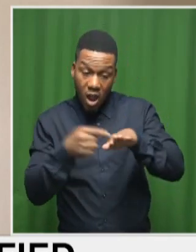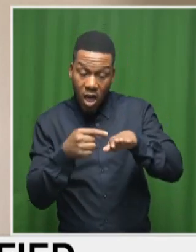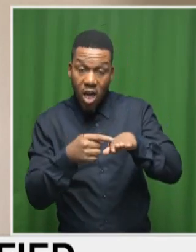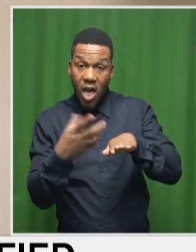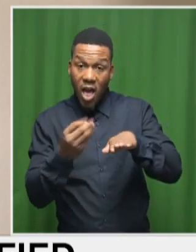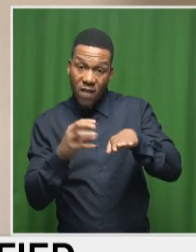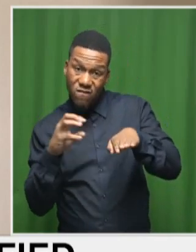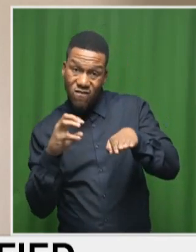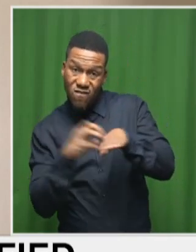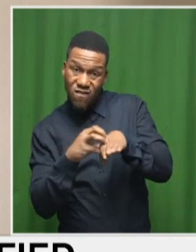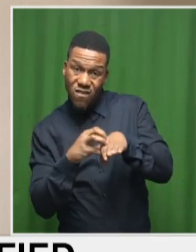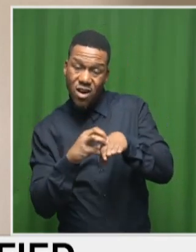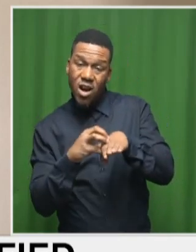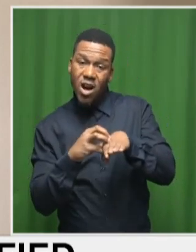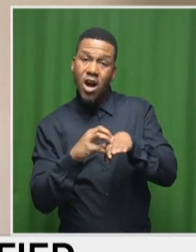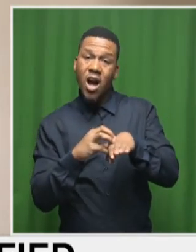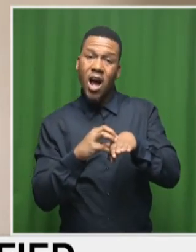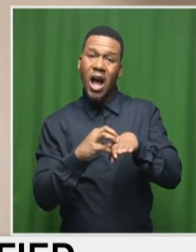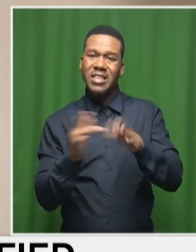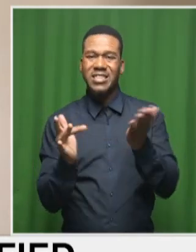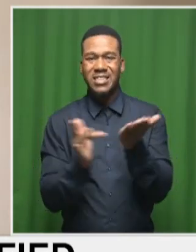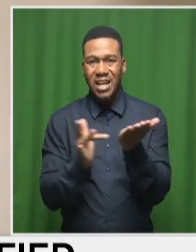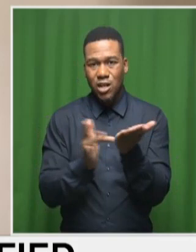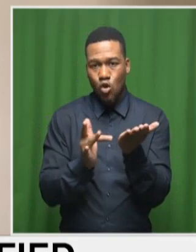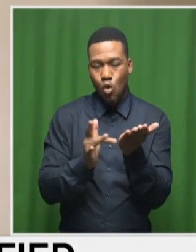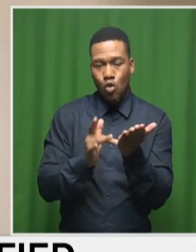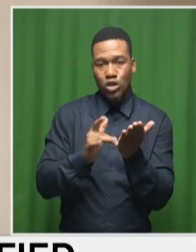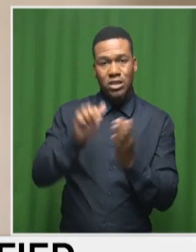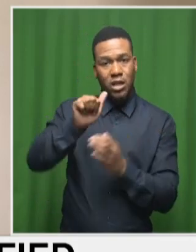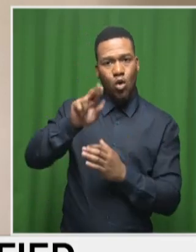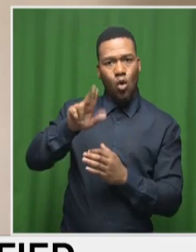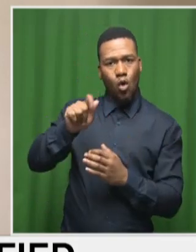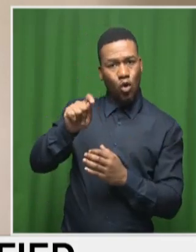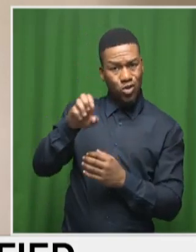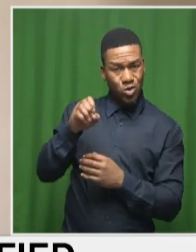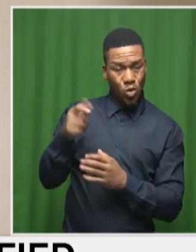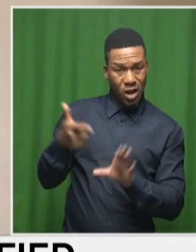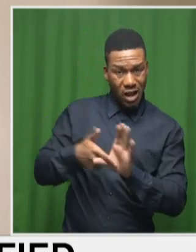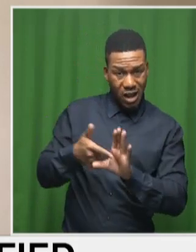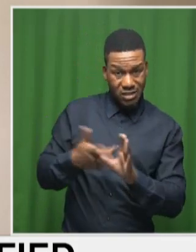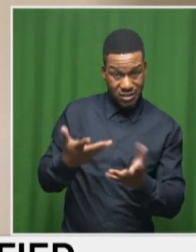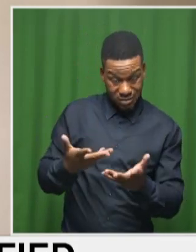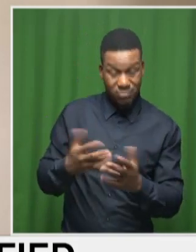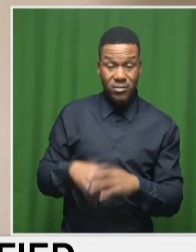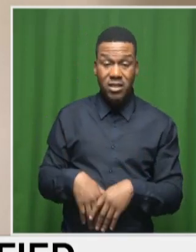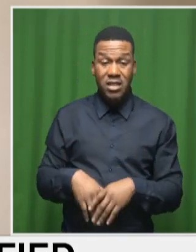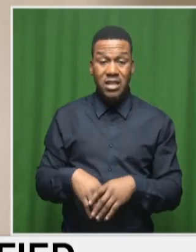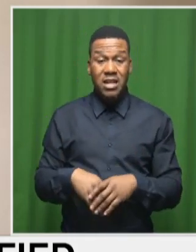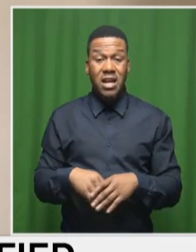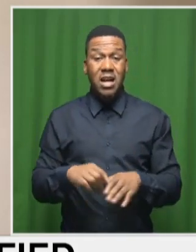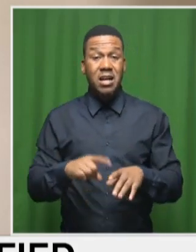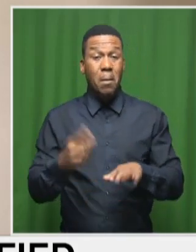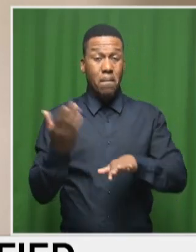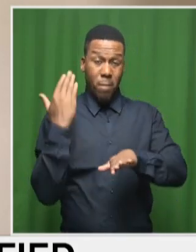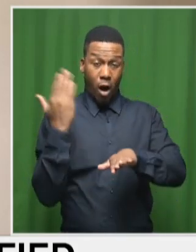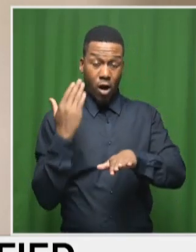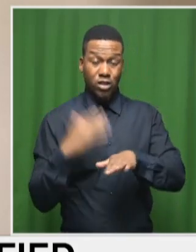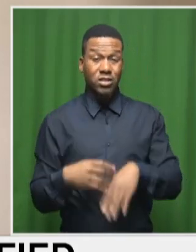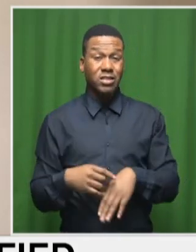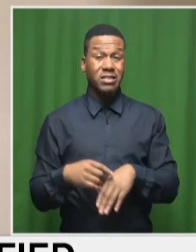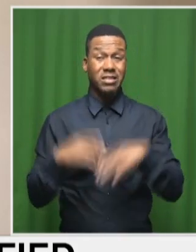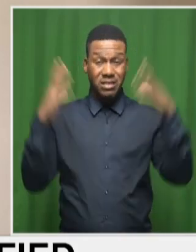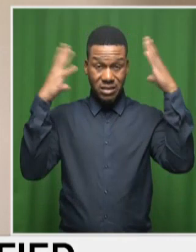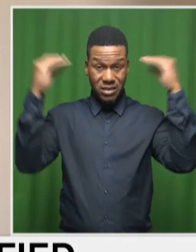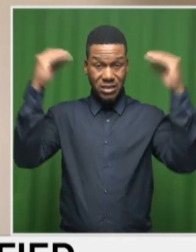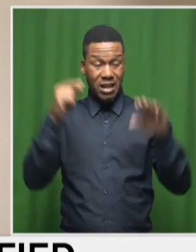autogas tech in the past, our factory in the Netherlands, it takes them a couple of days to